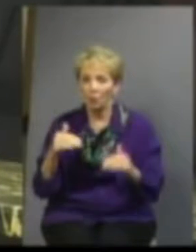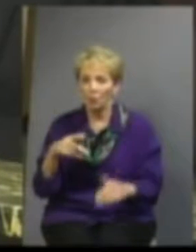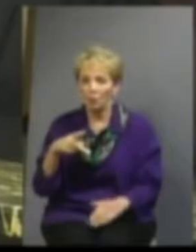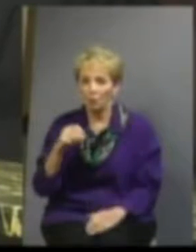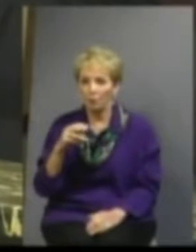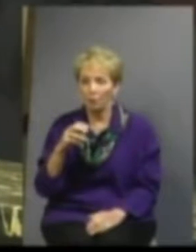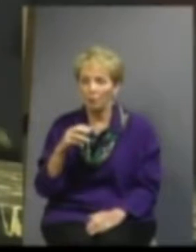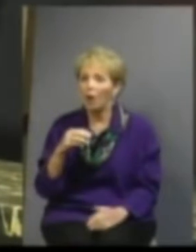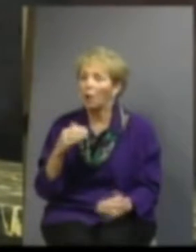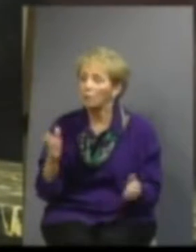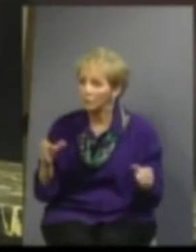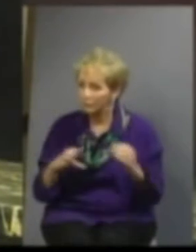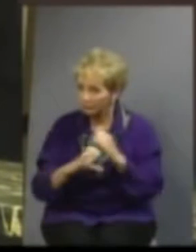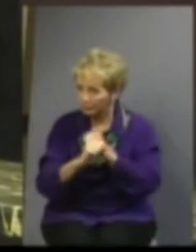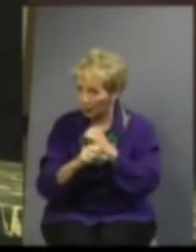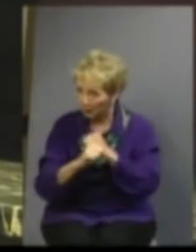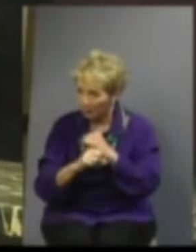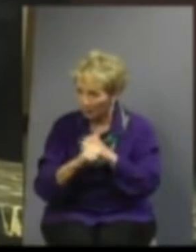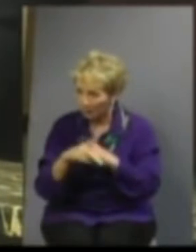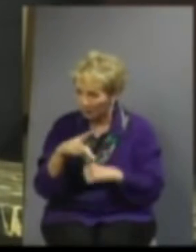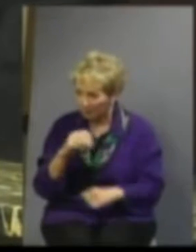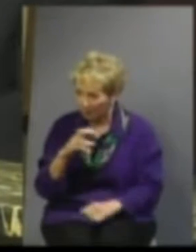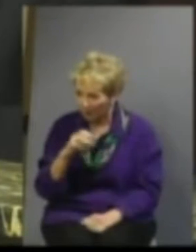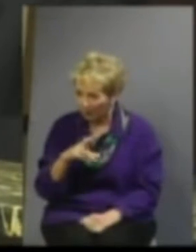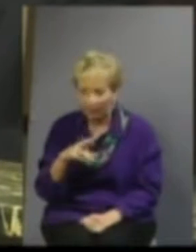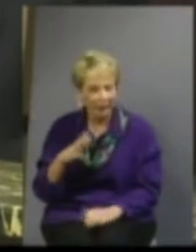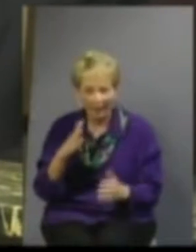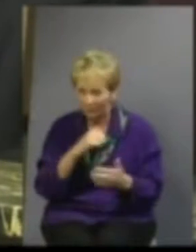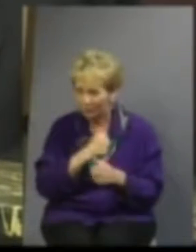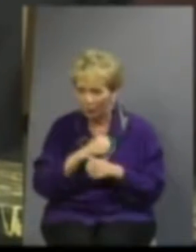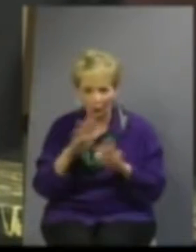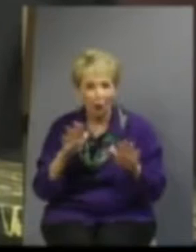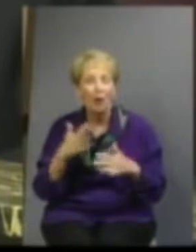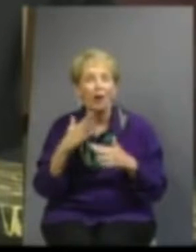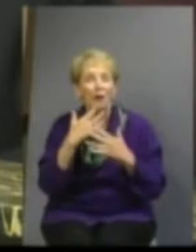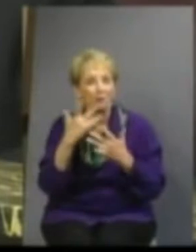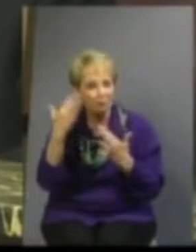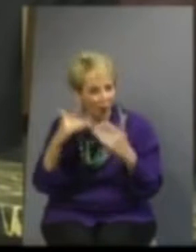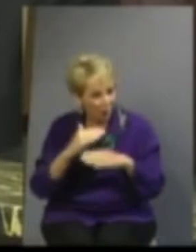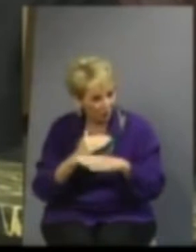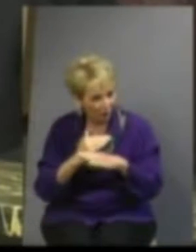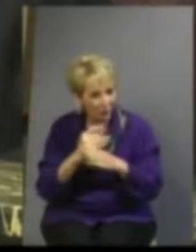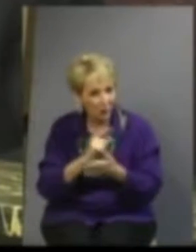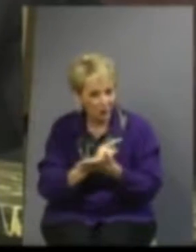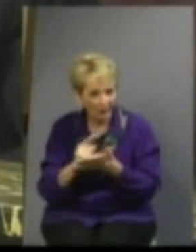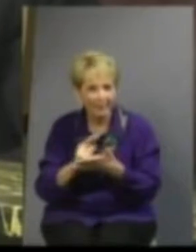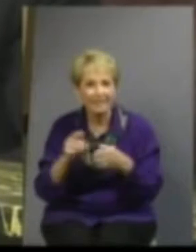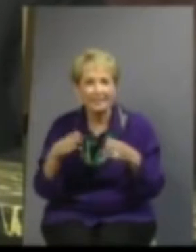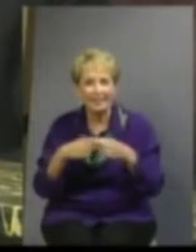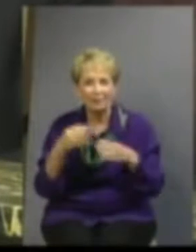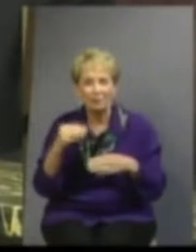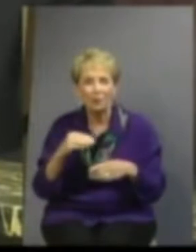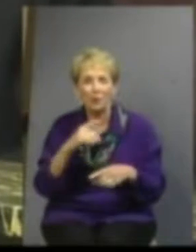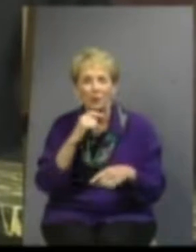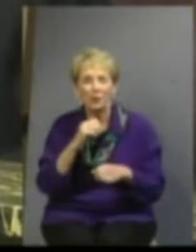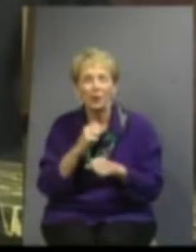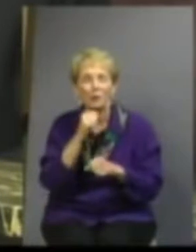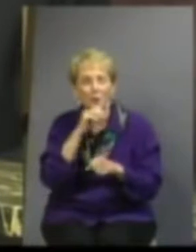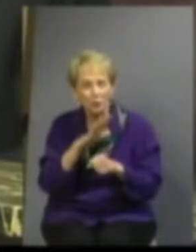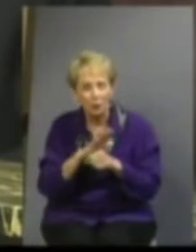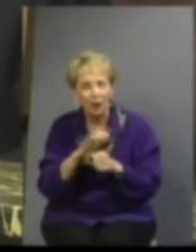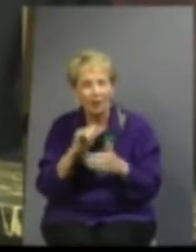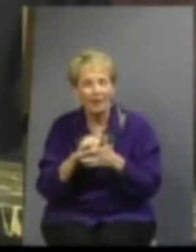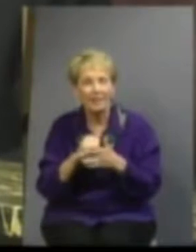Week. God almighty. No, fire prevention. Okay. Whereas the city of Morganton is committed to ensuring